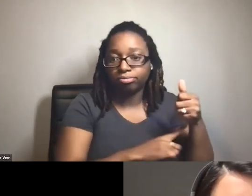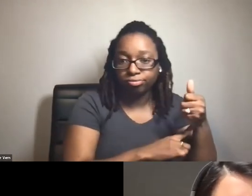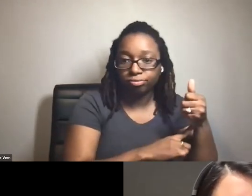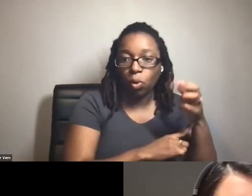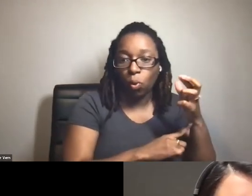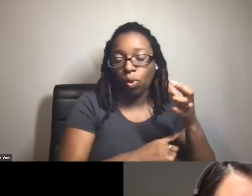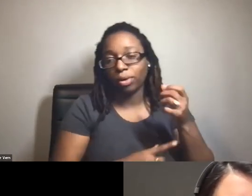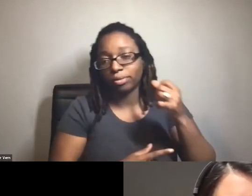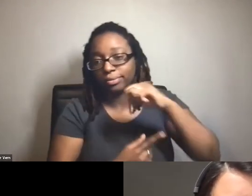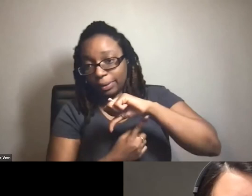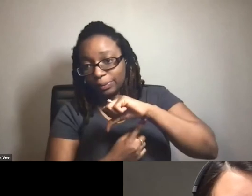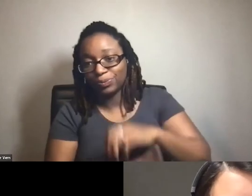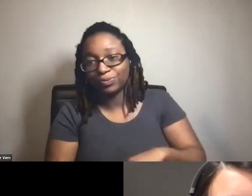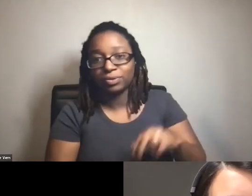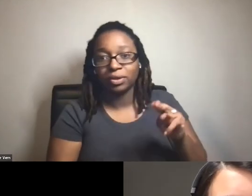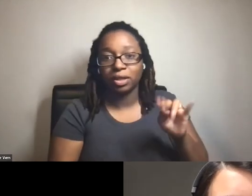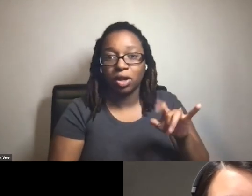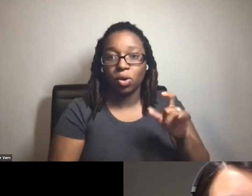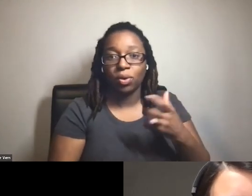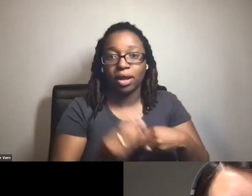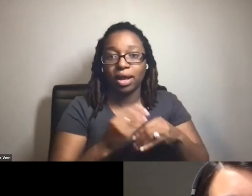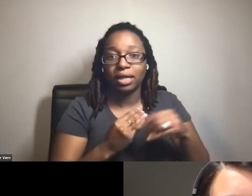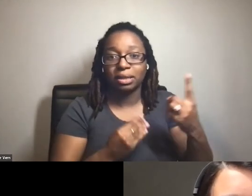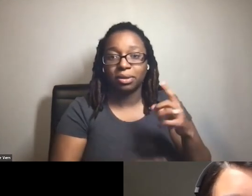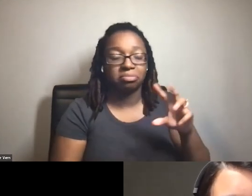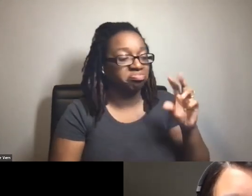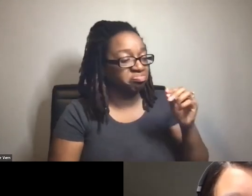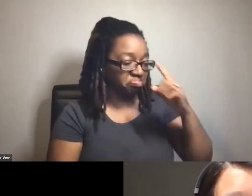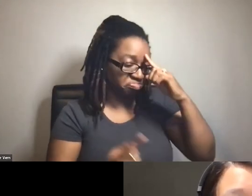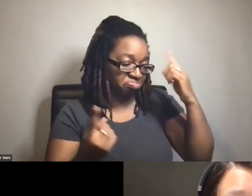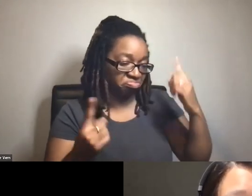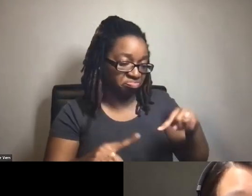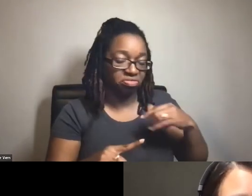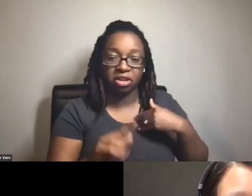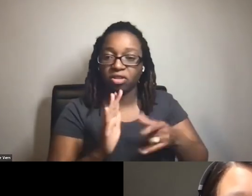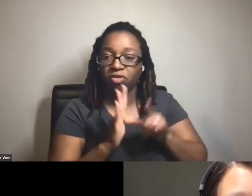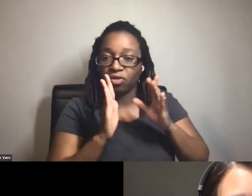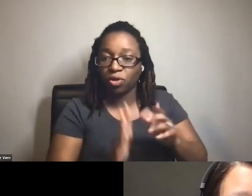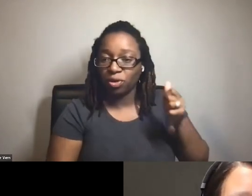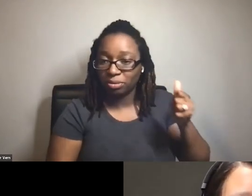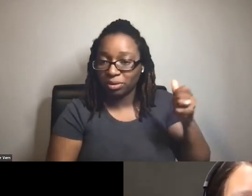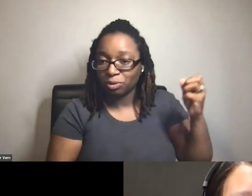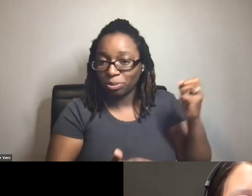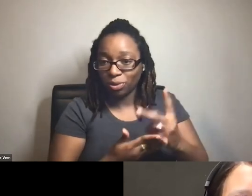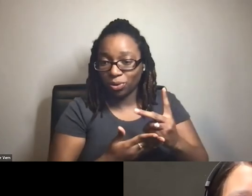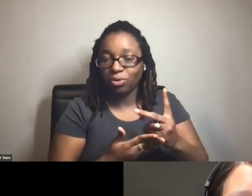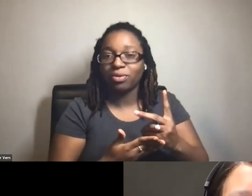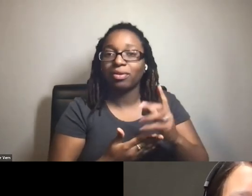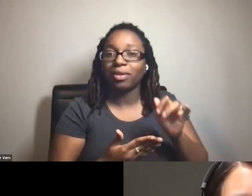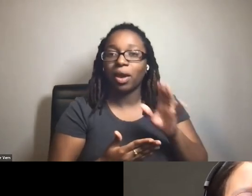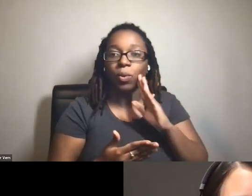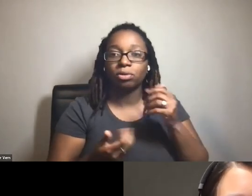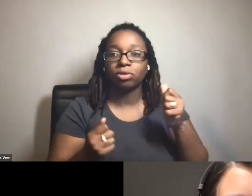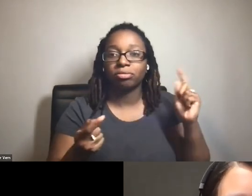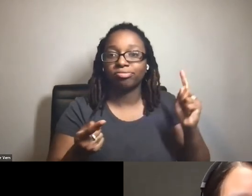do you want to add anything? No, agree with that completely. Yeah, having, you know, the reviewer be the one to then approve it will hopefully kind of mitigate some of